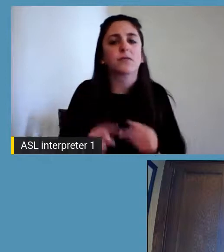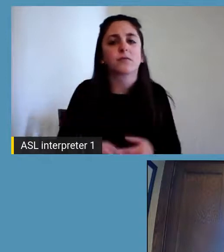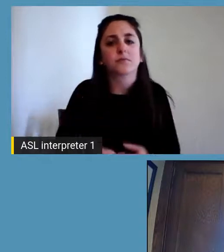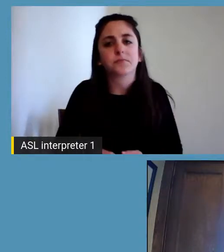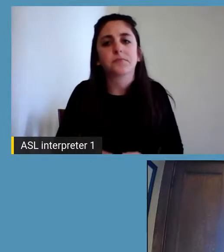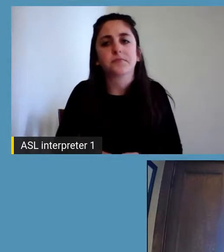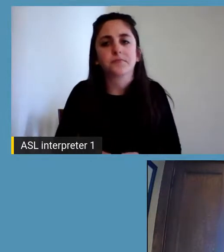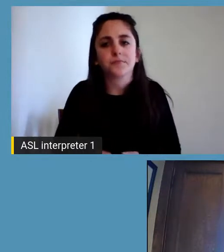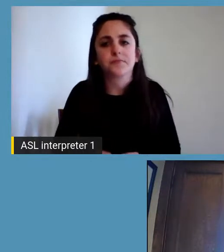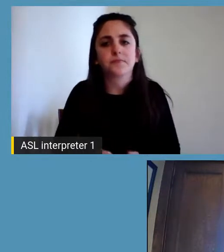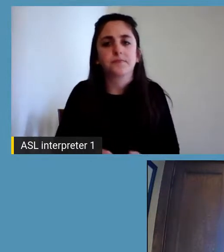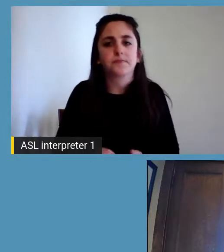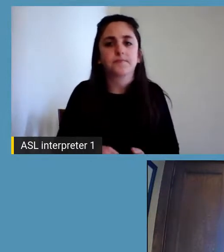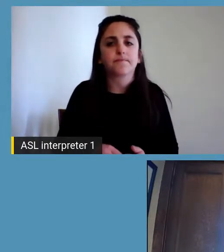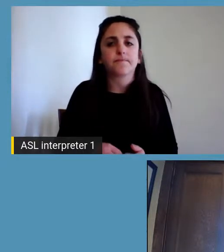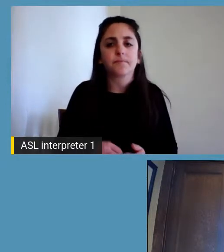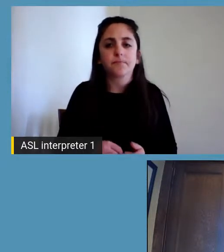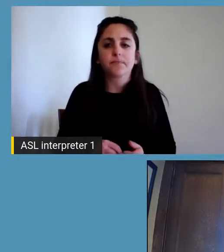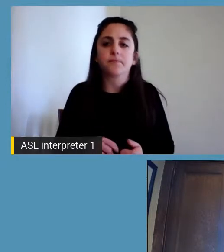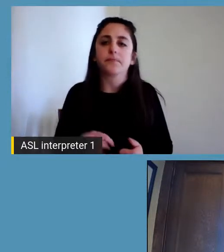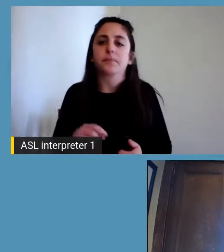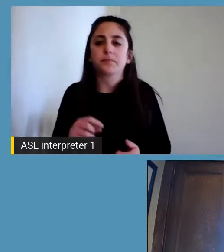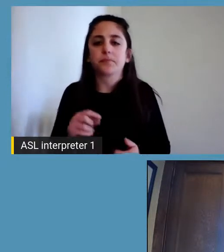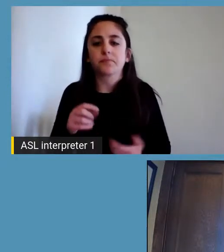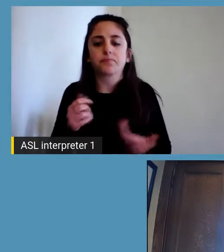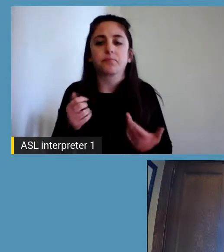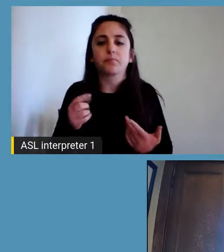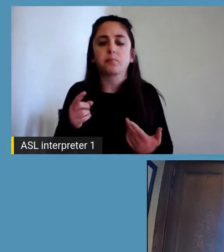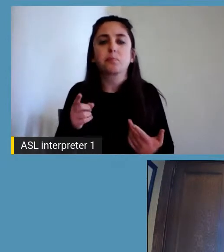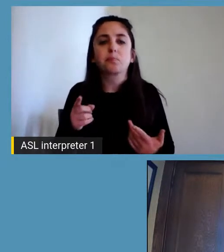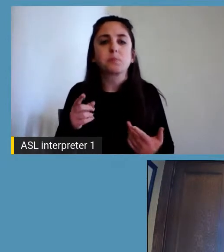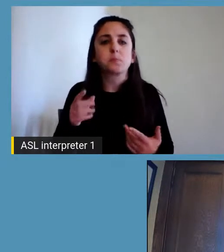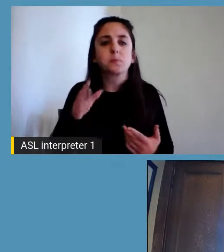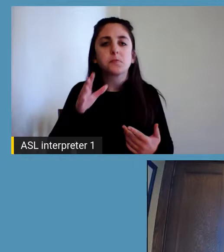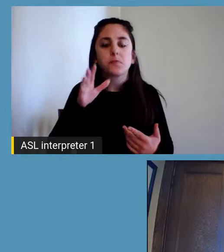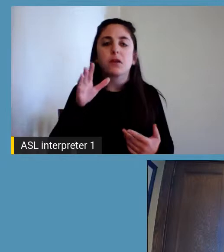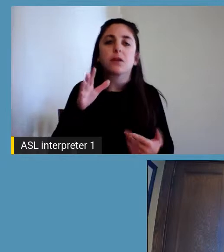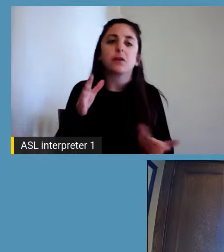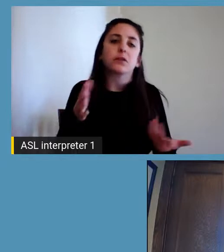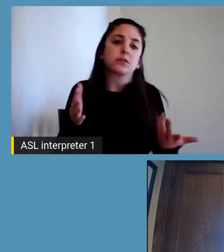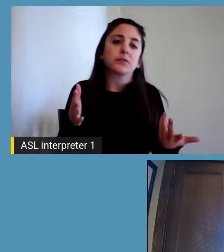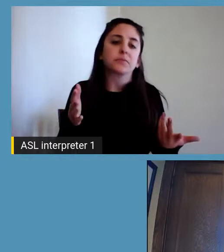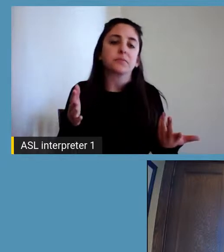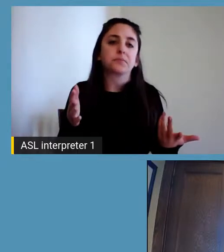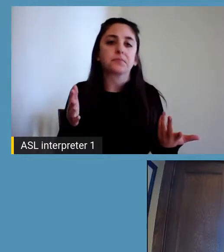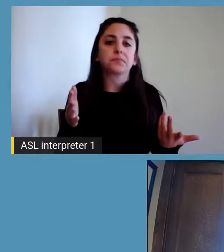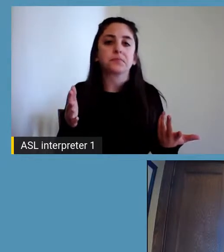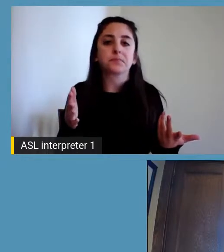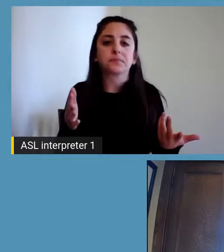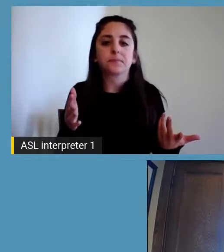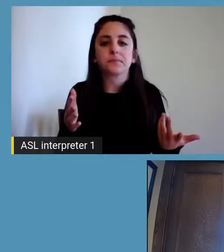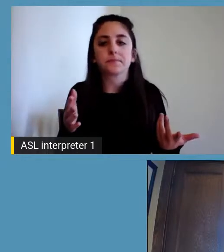the grandparent companies? And so